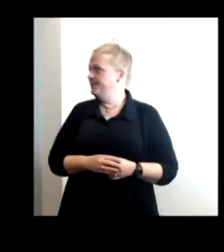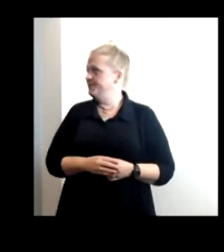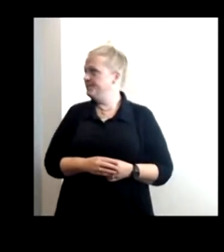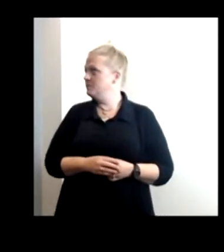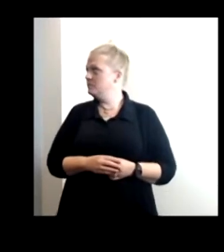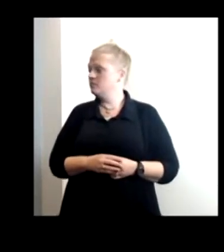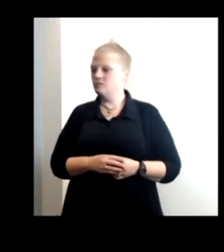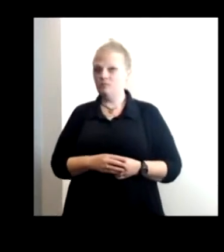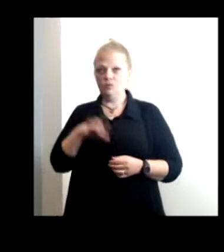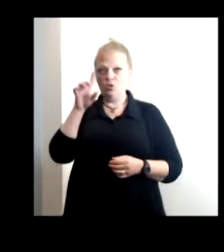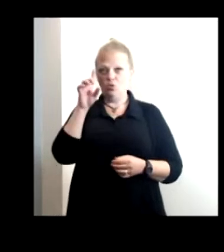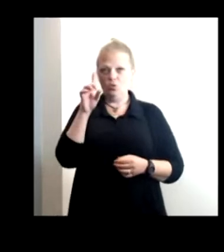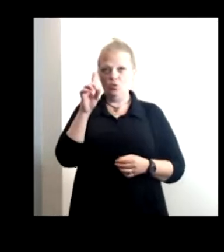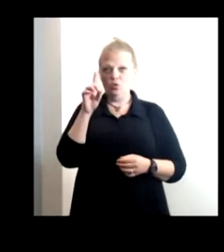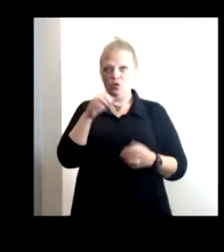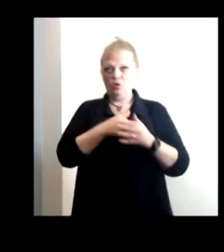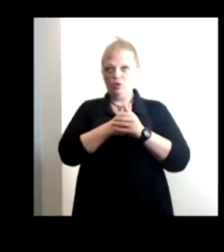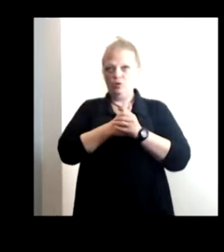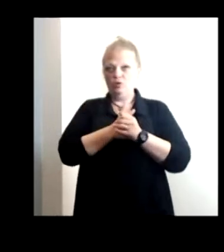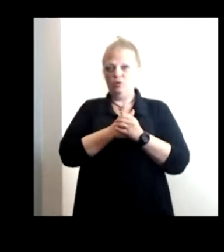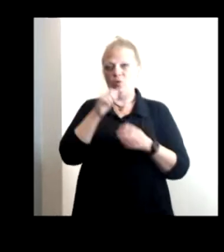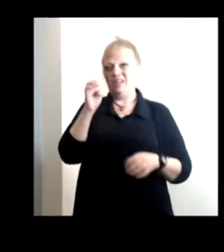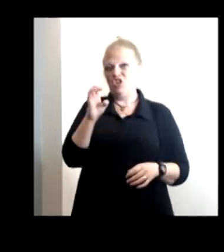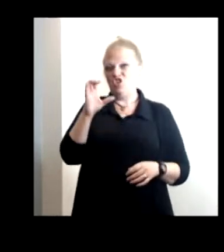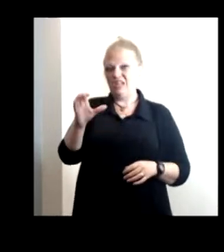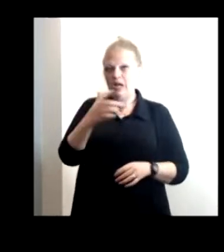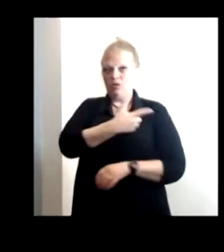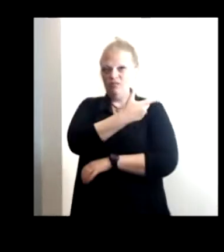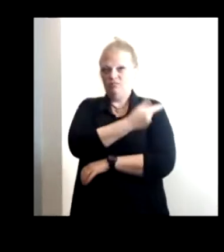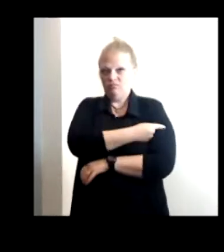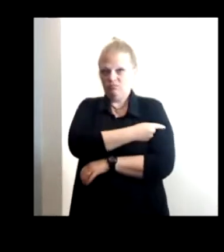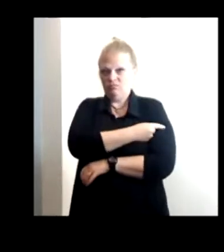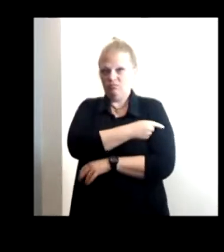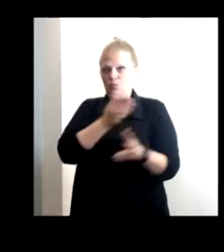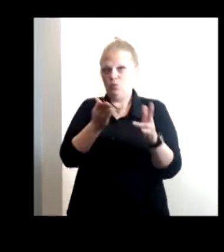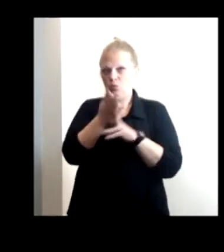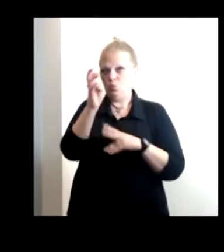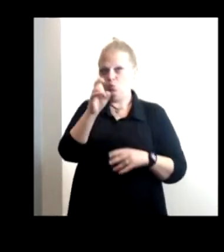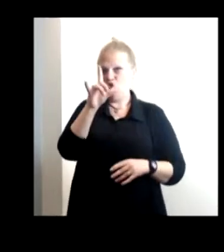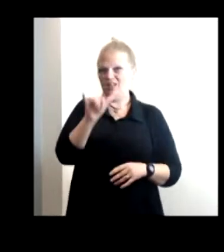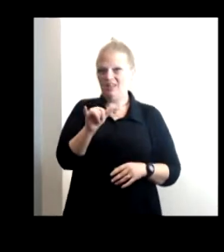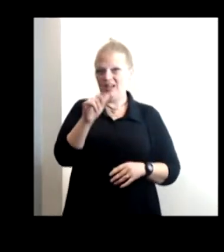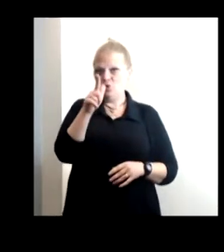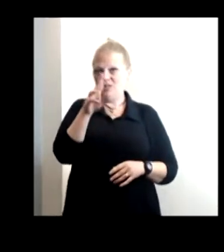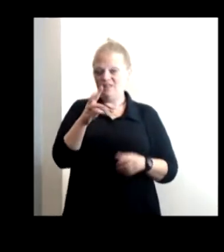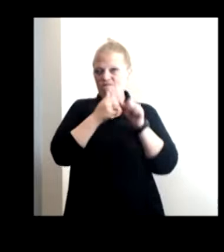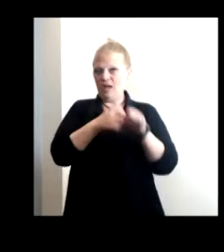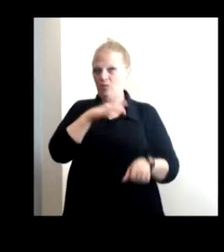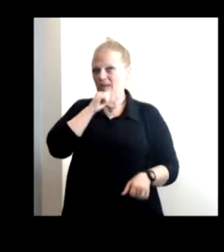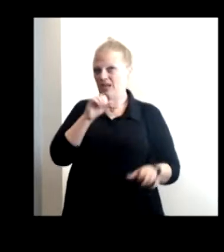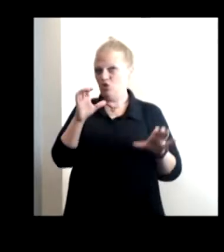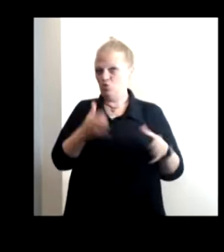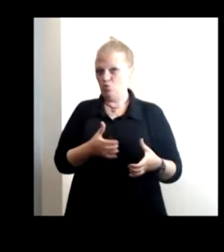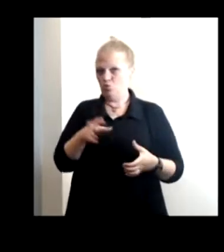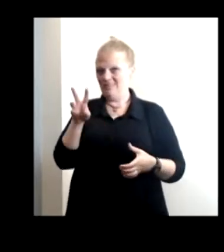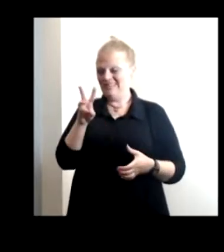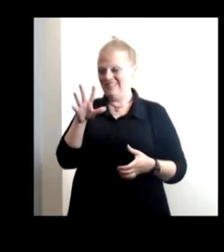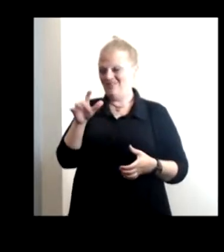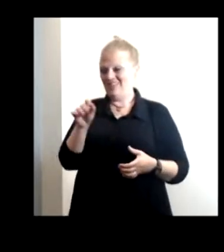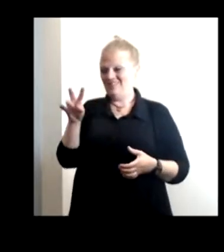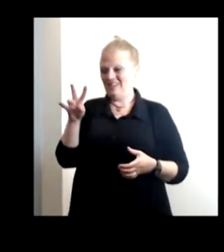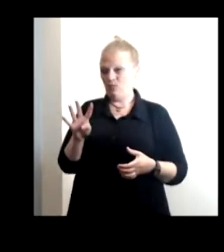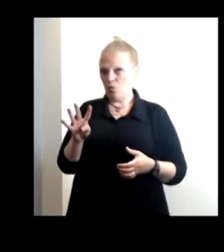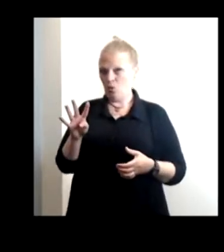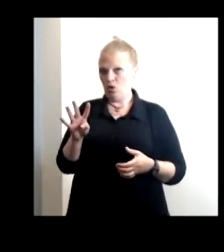County 1-dose vaccination by age group through July 26th. So the 65 to 74-year-old